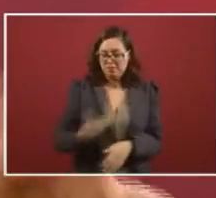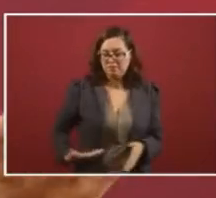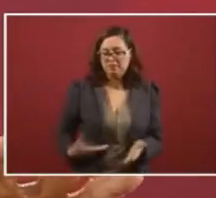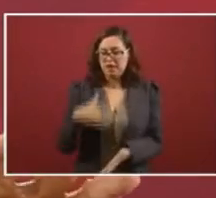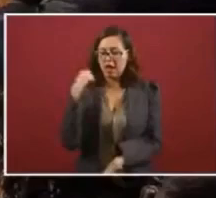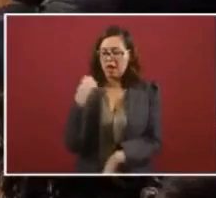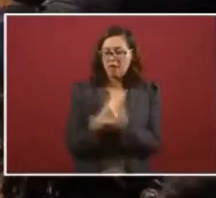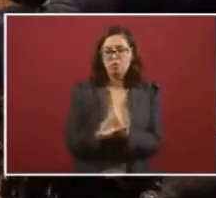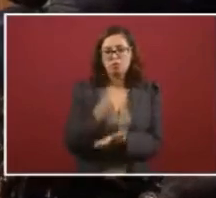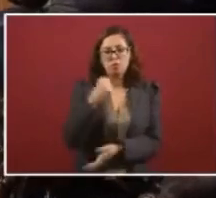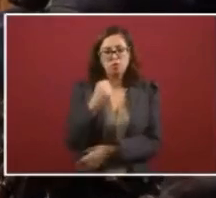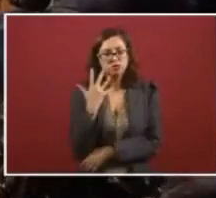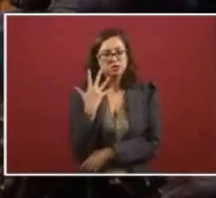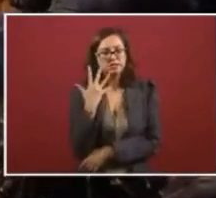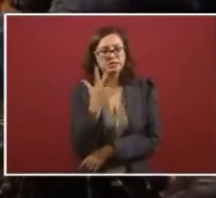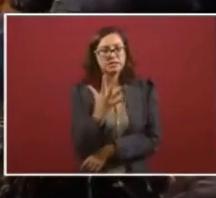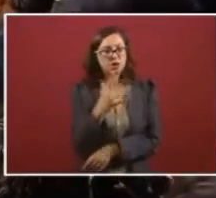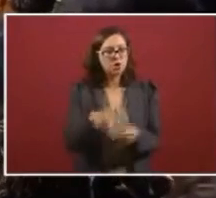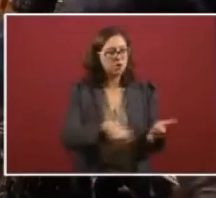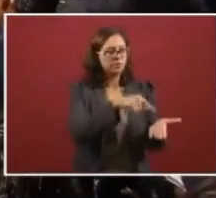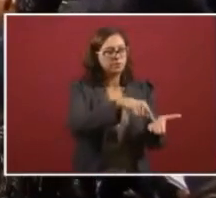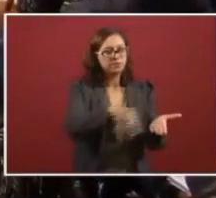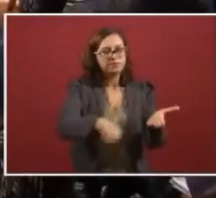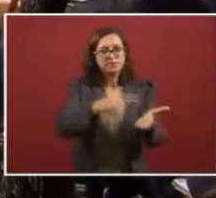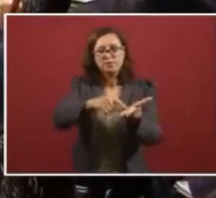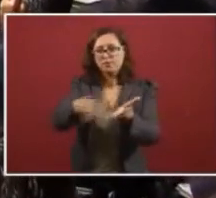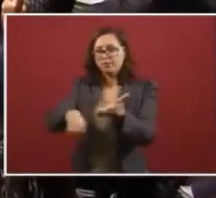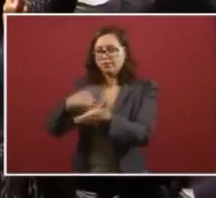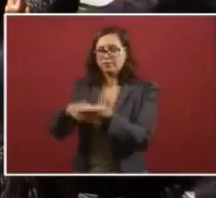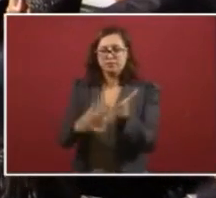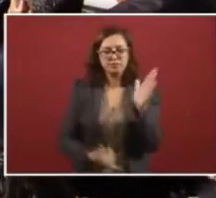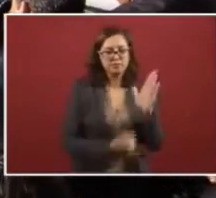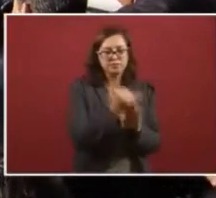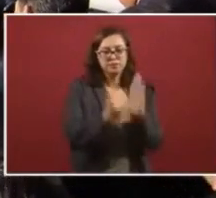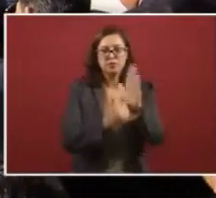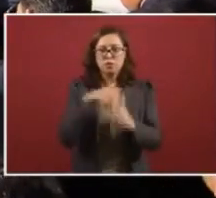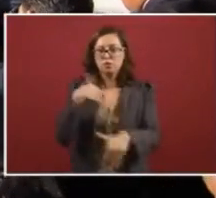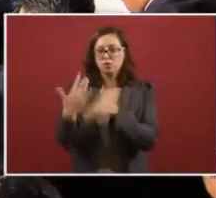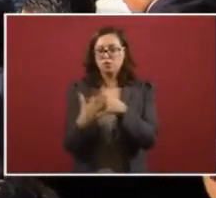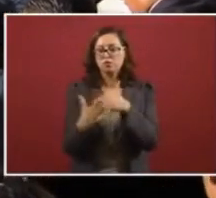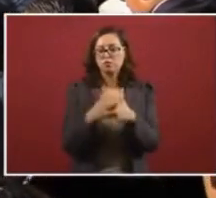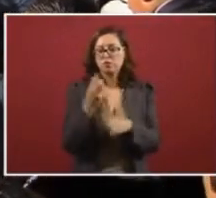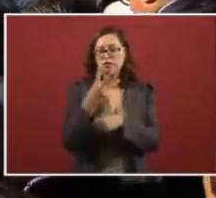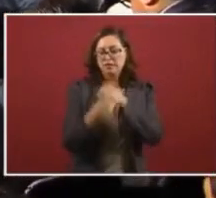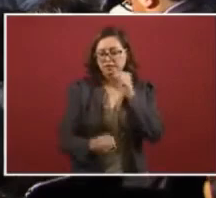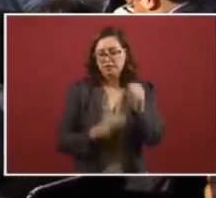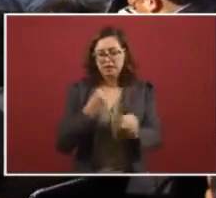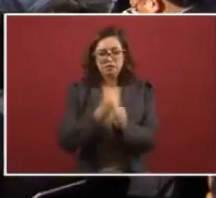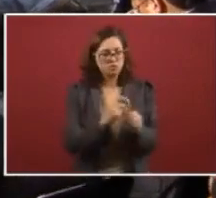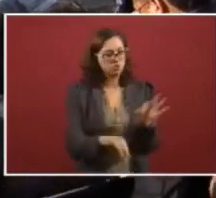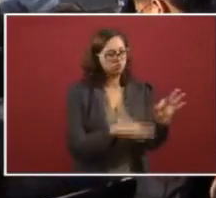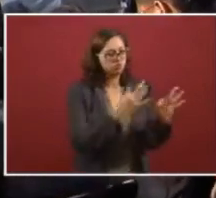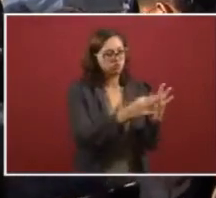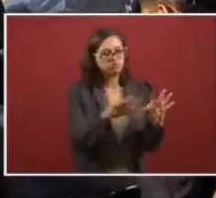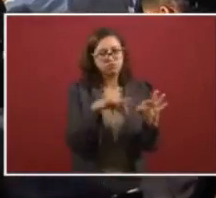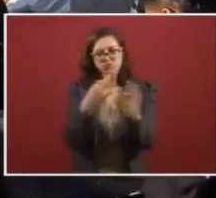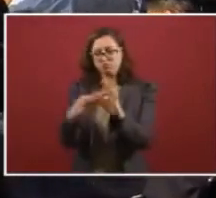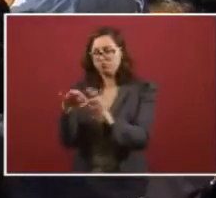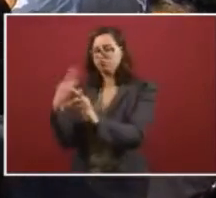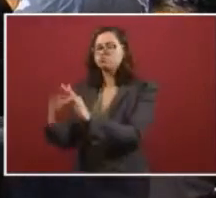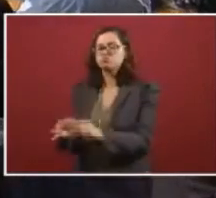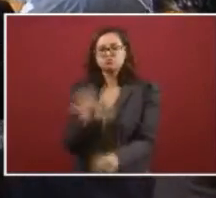the way they have been approved, these five projects that are halfway through